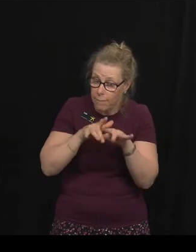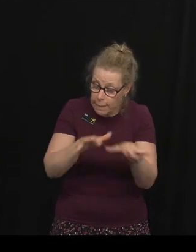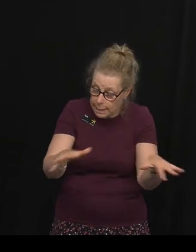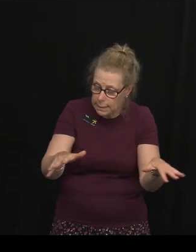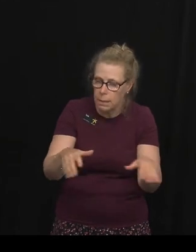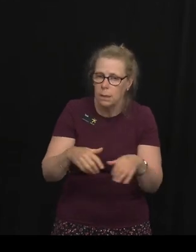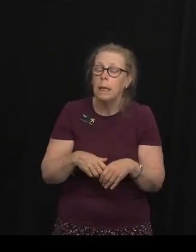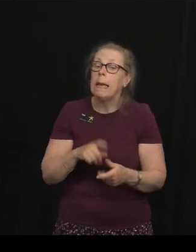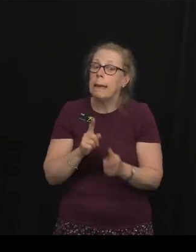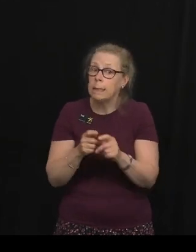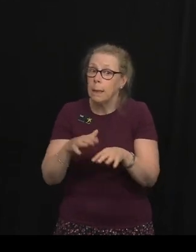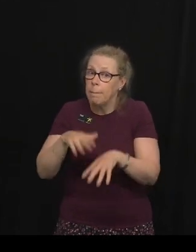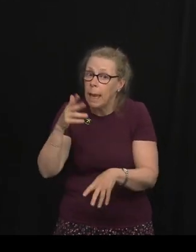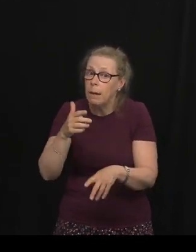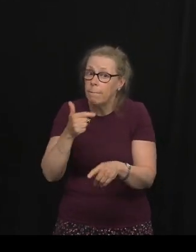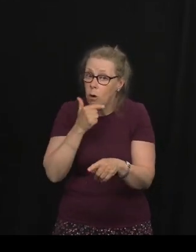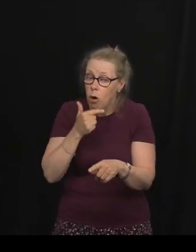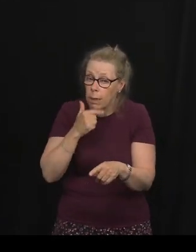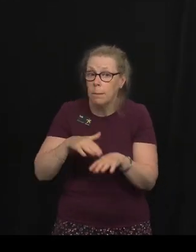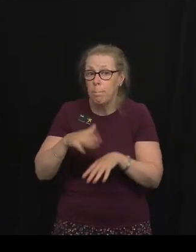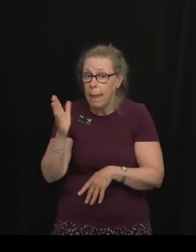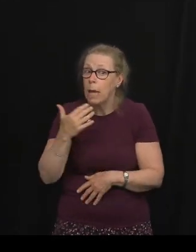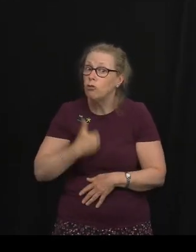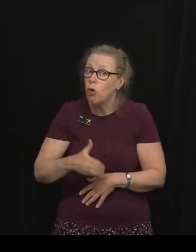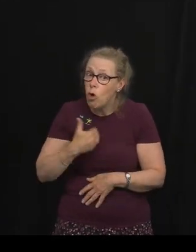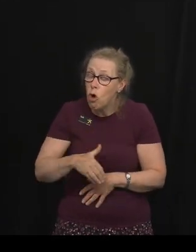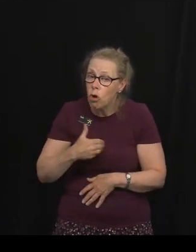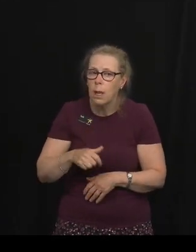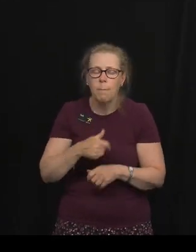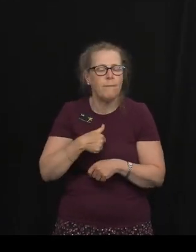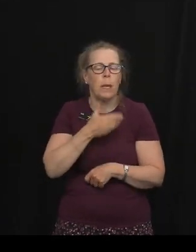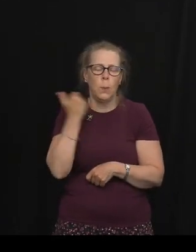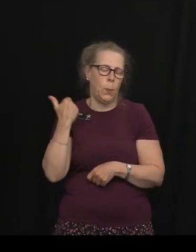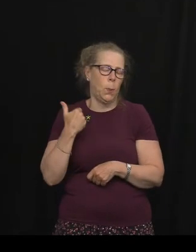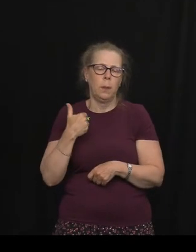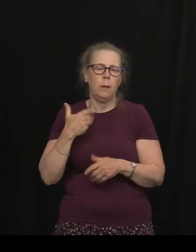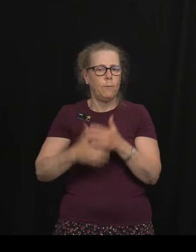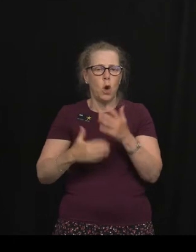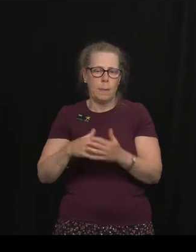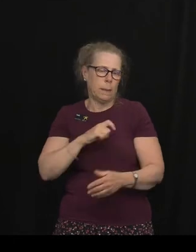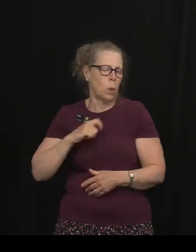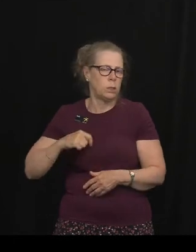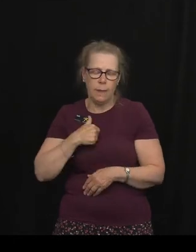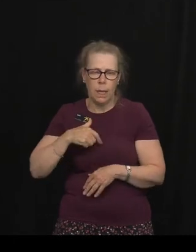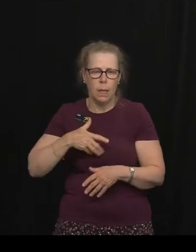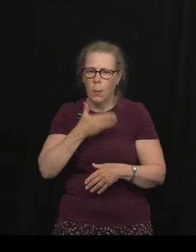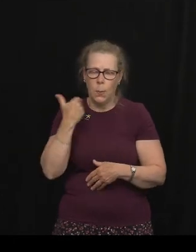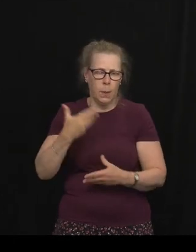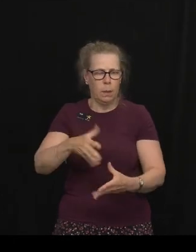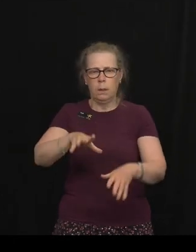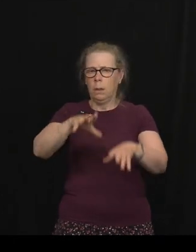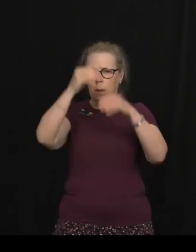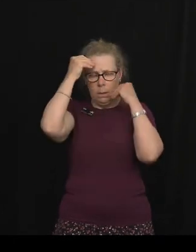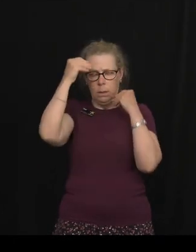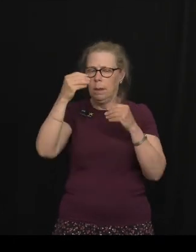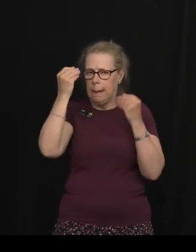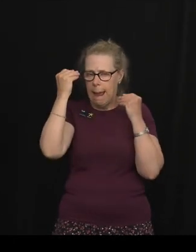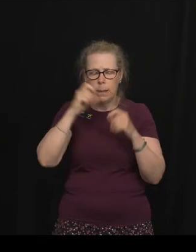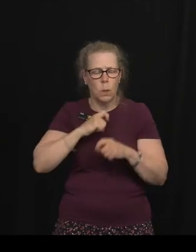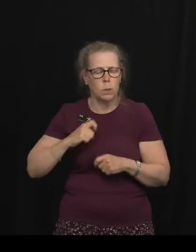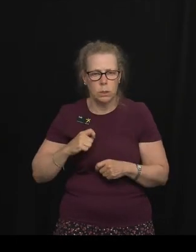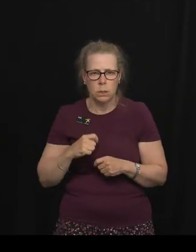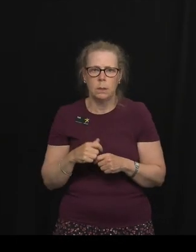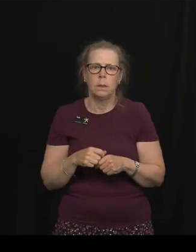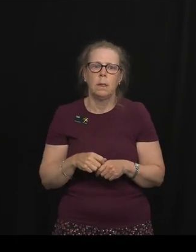likely more dangerous, more deadly, but we have not taken action. So what the panel recommended was basically five things,